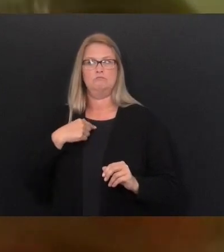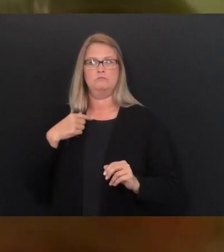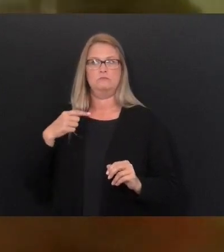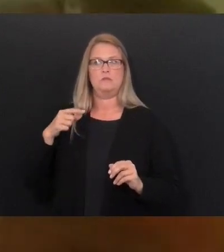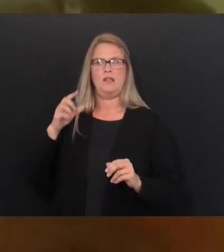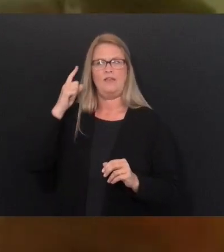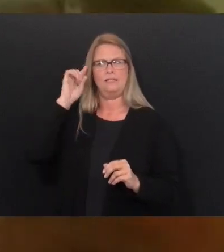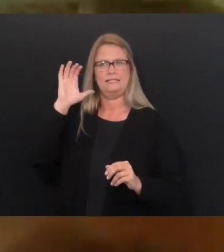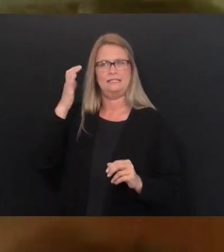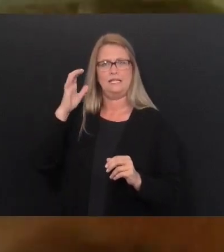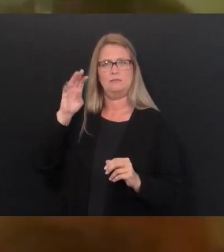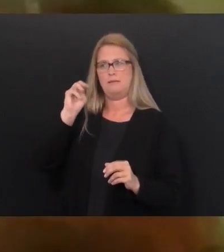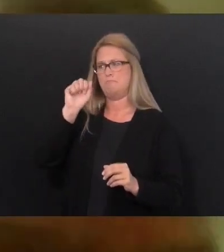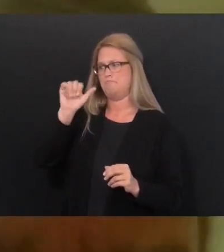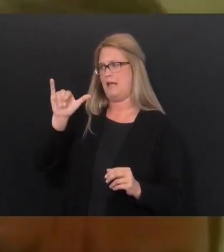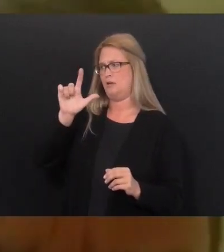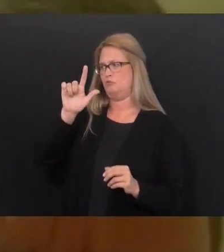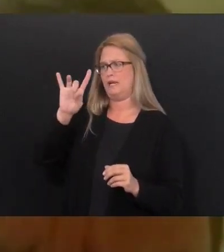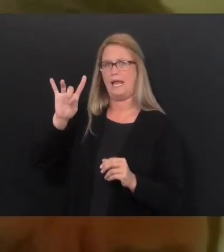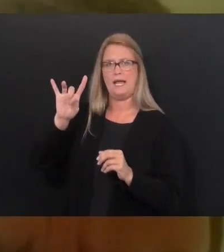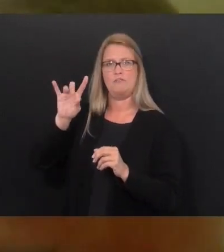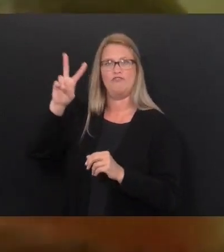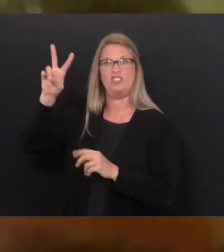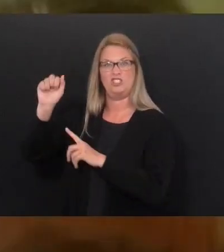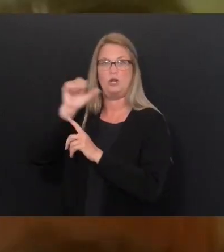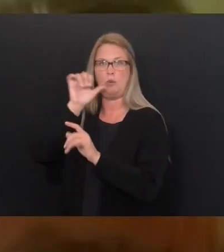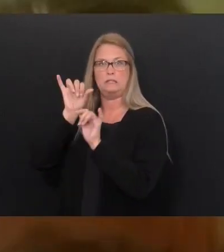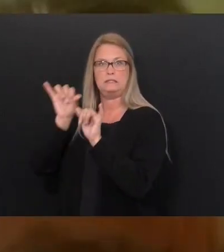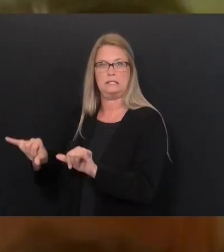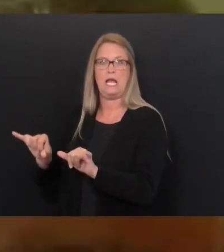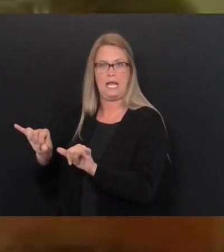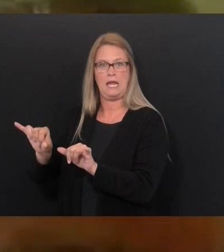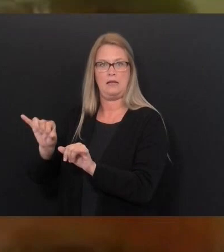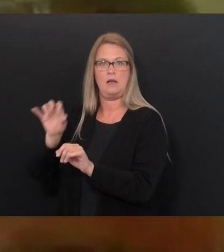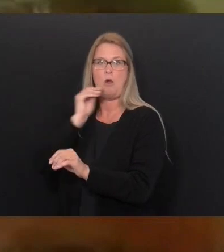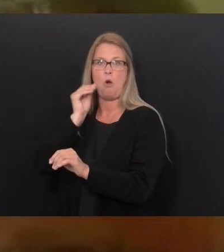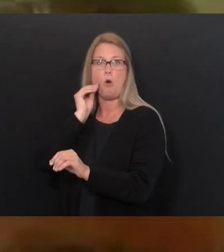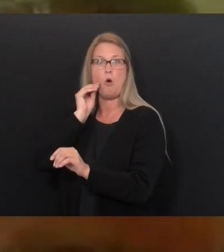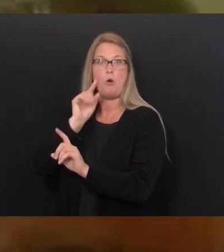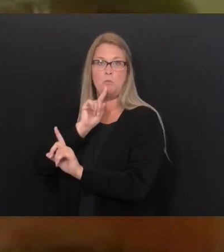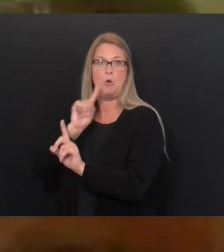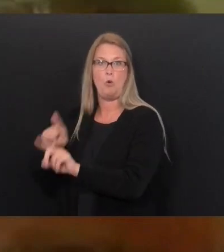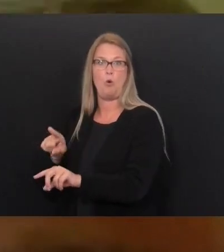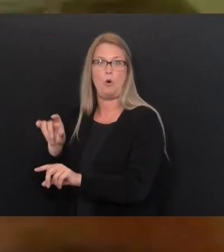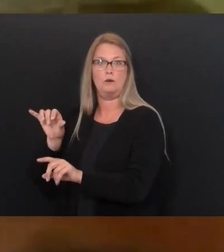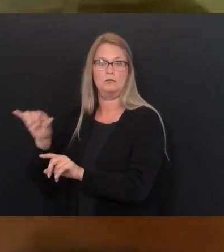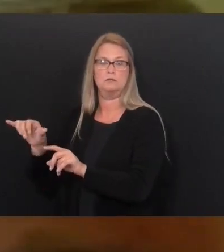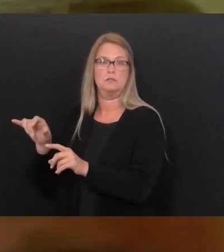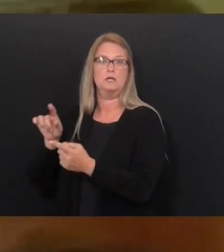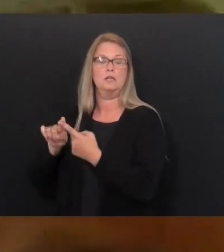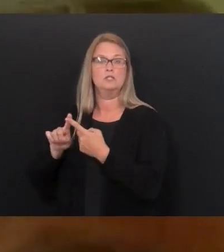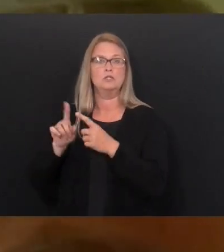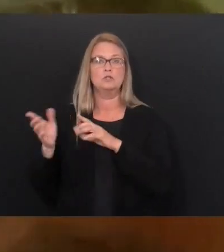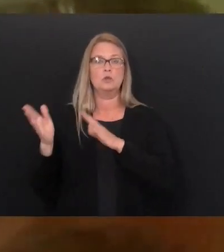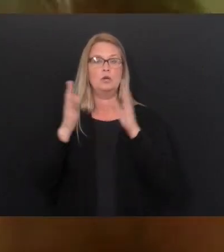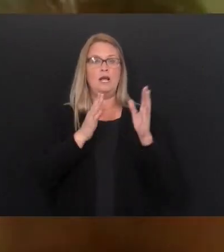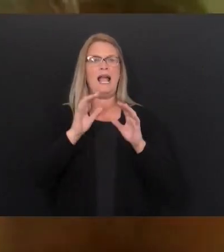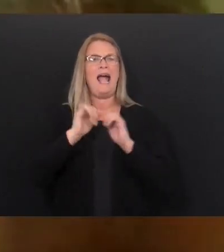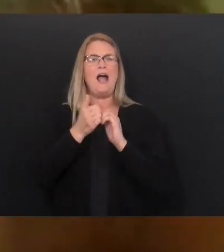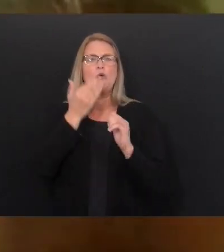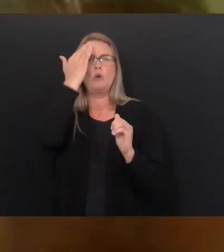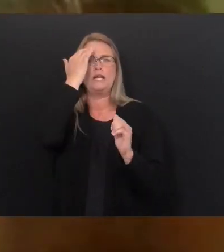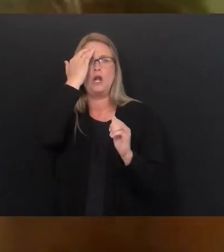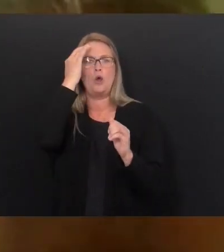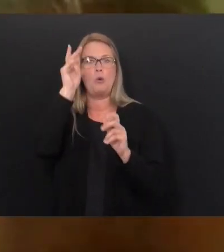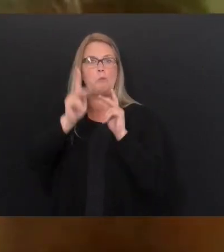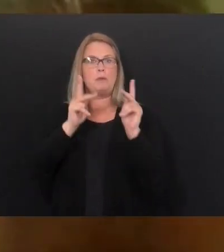through May 28th. So what precautions can we take to assure that people don't come